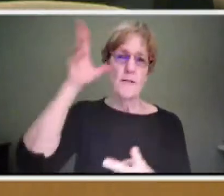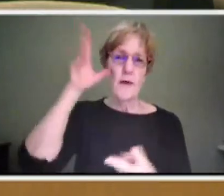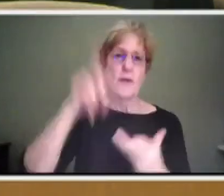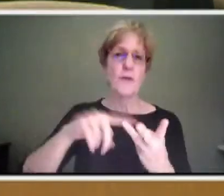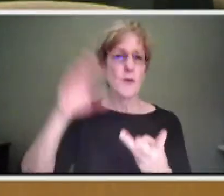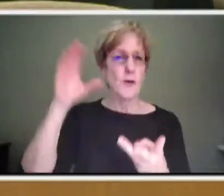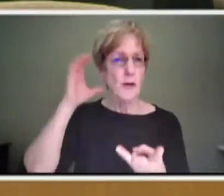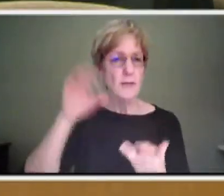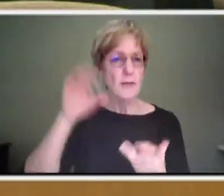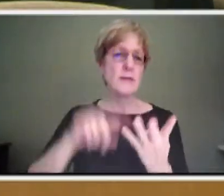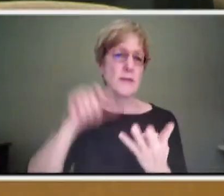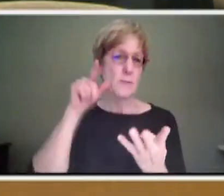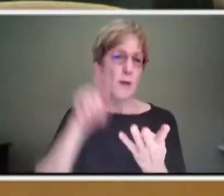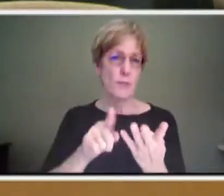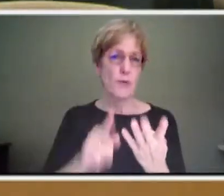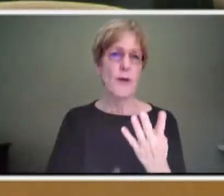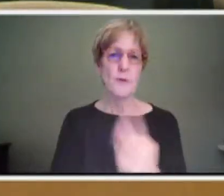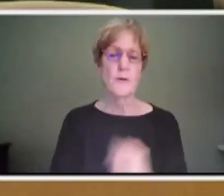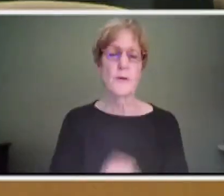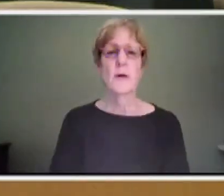brother. My